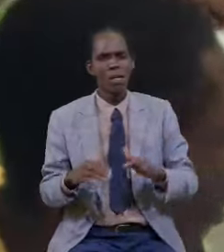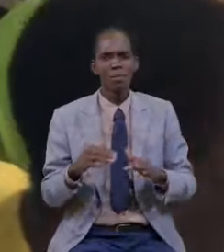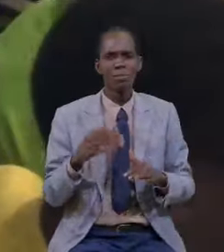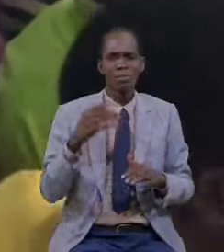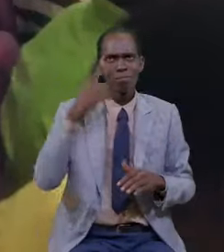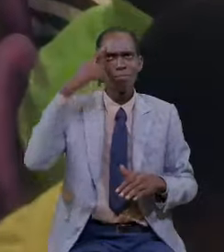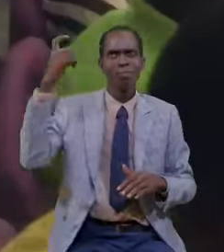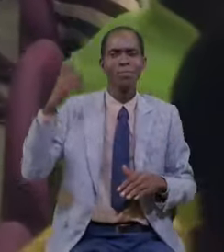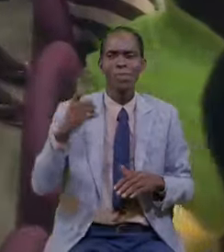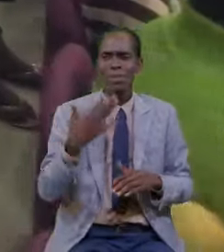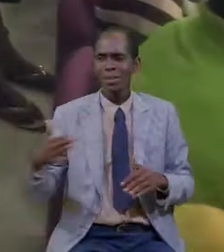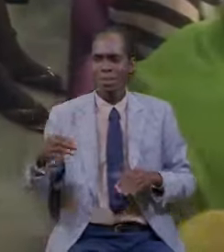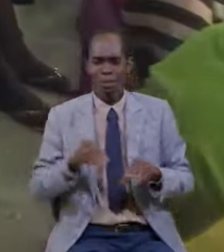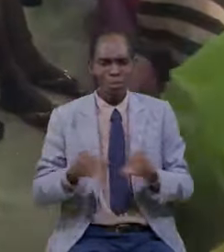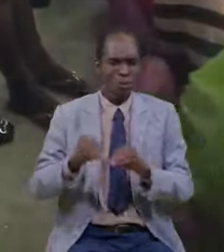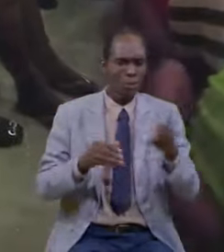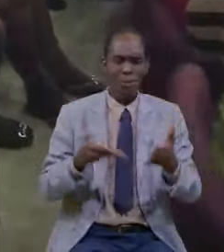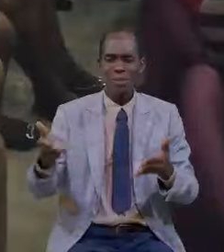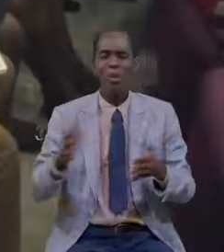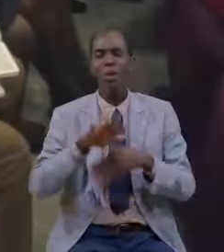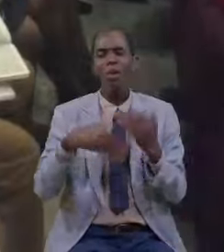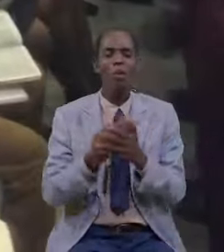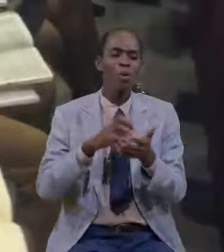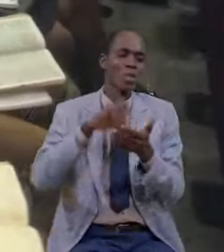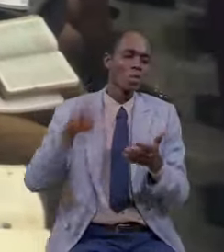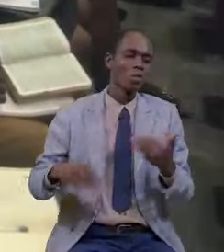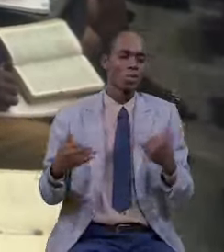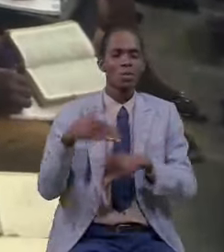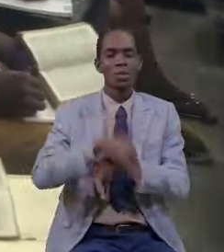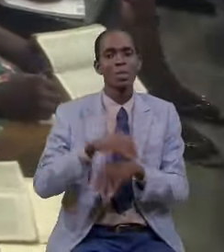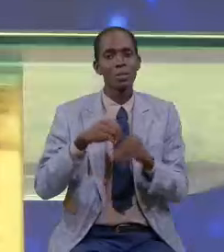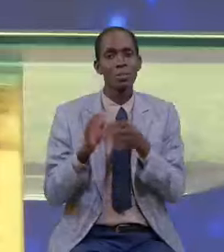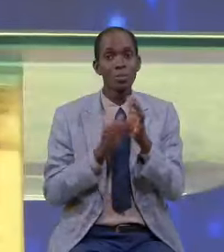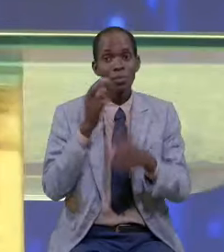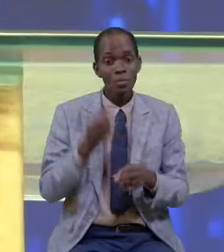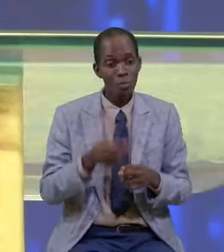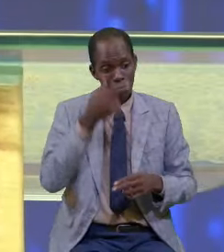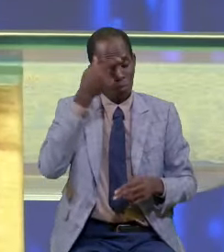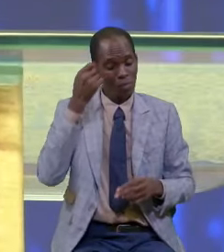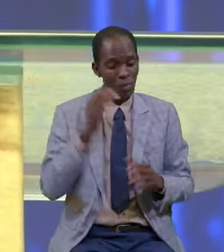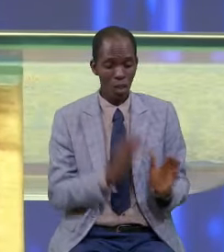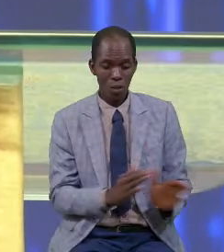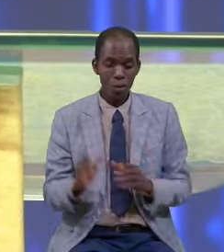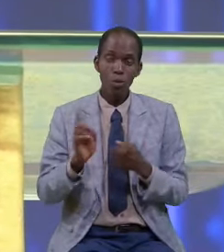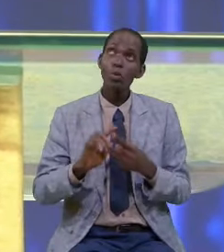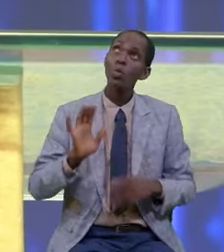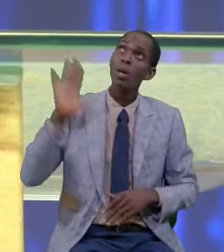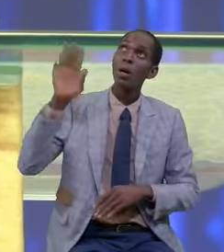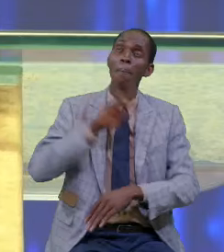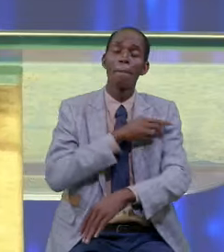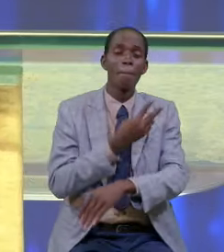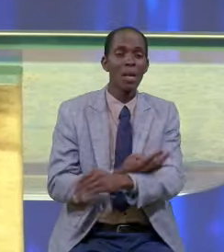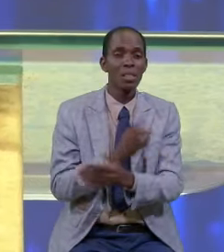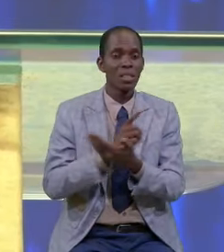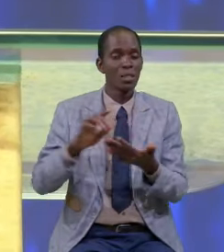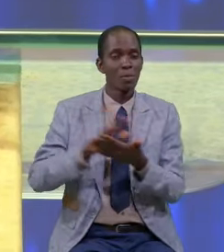there, walking there, they're taken away tonight. Because according to his mighty power, divine power, he has given